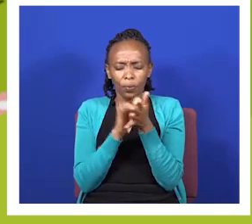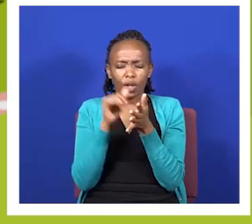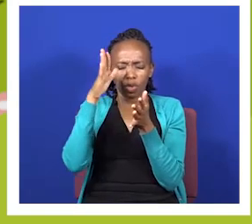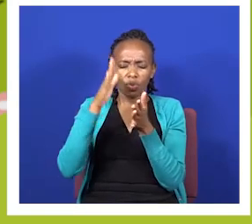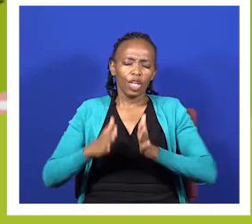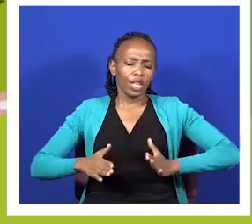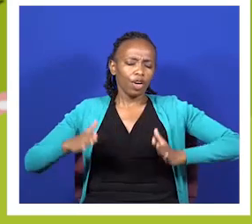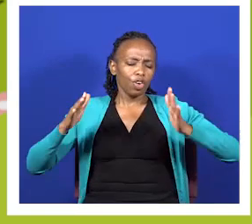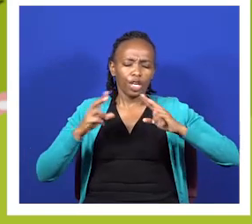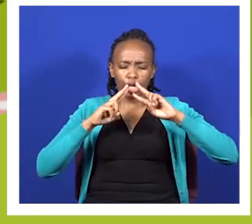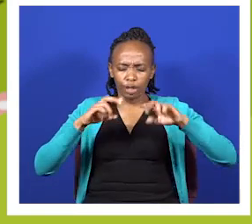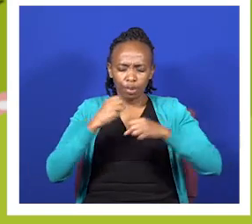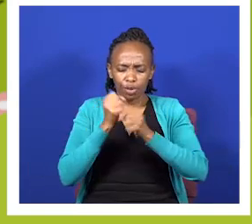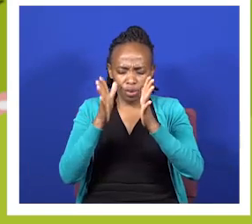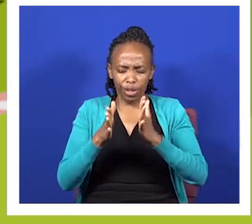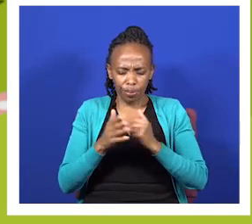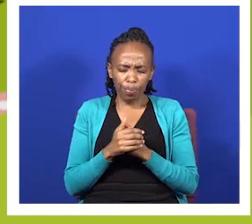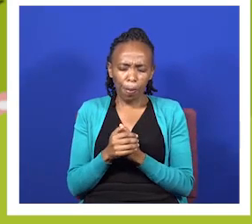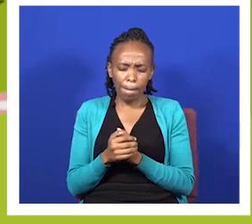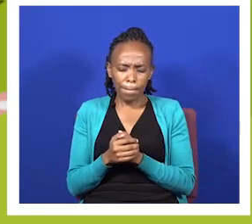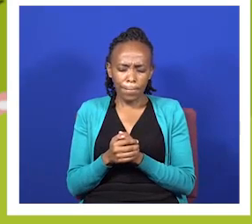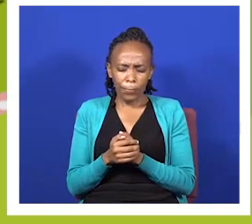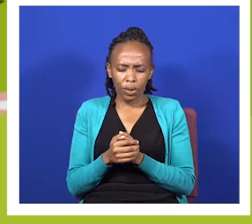that you are the greatest peacemaker.